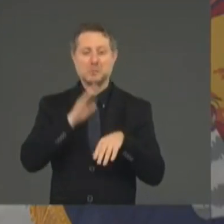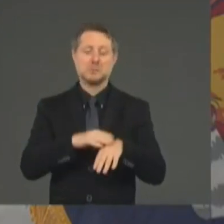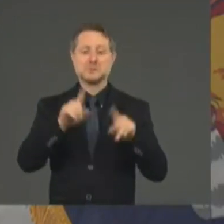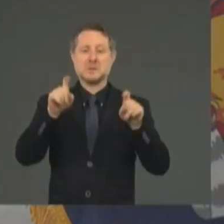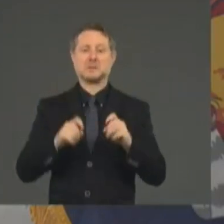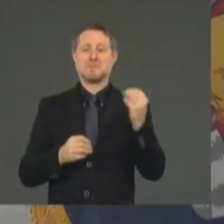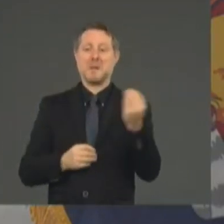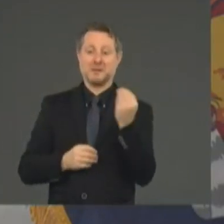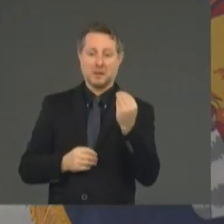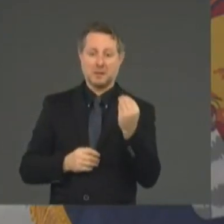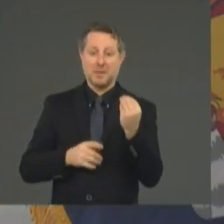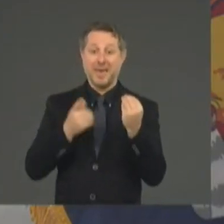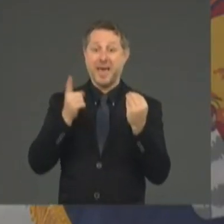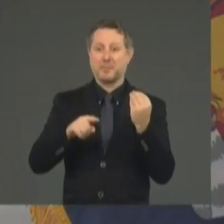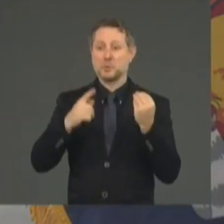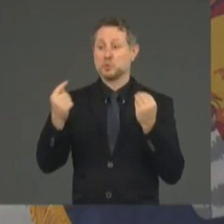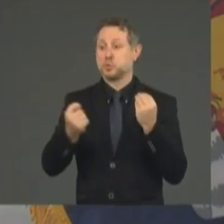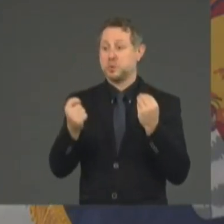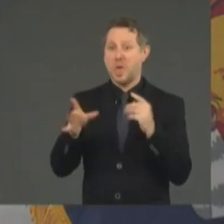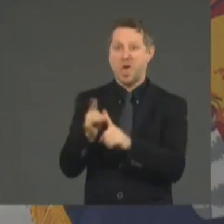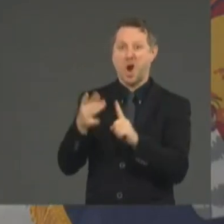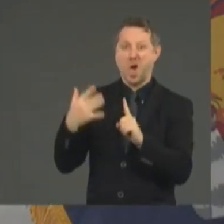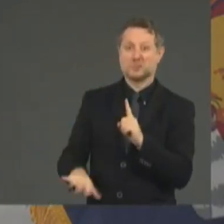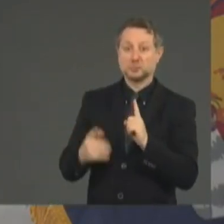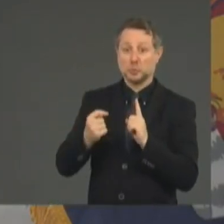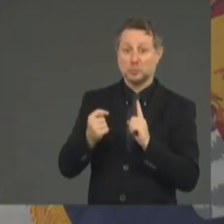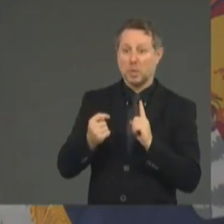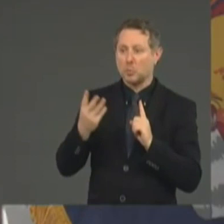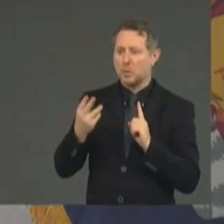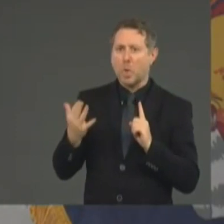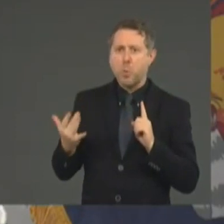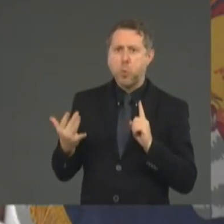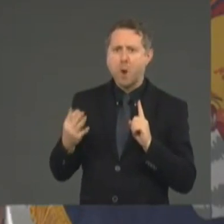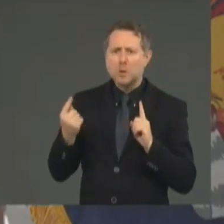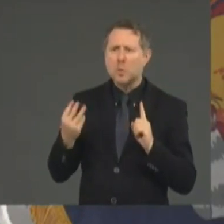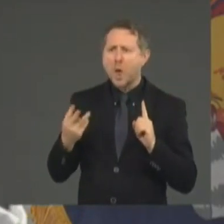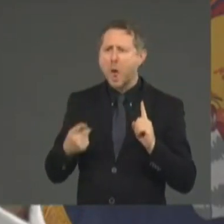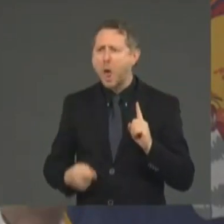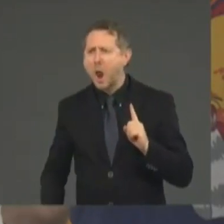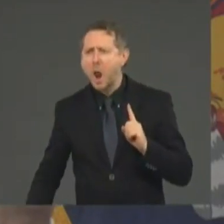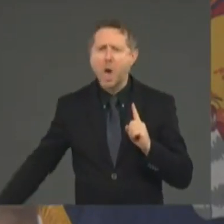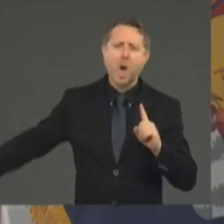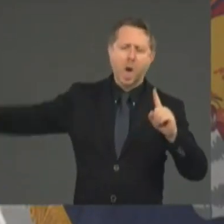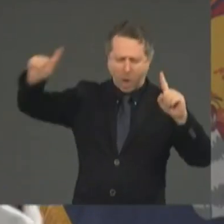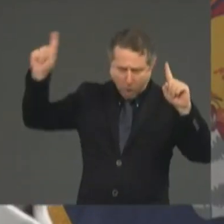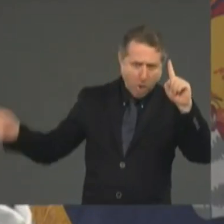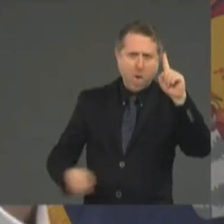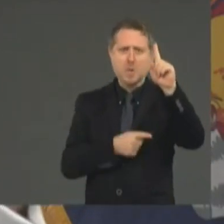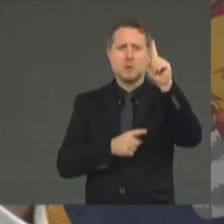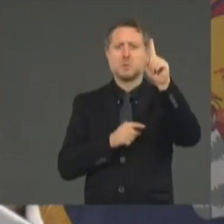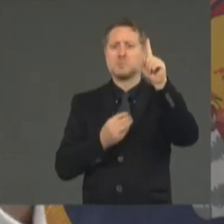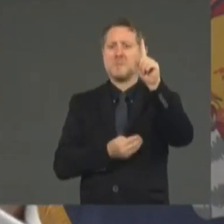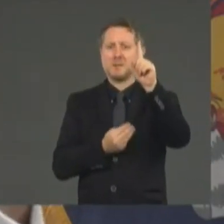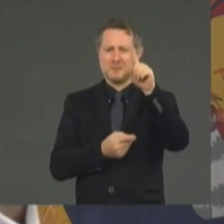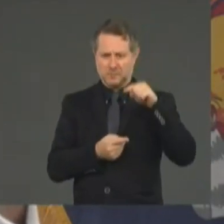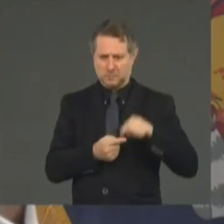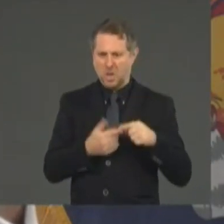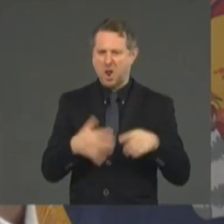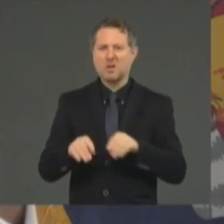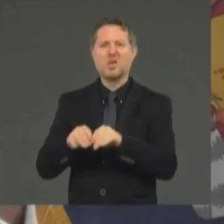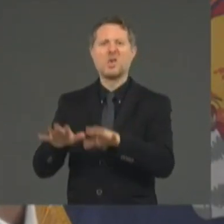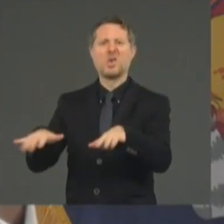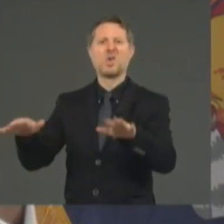infected on Tuesday. So Tuesday, Wednesday, Thursday, Friday, Saturday, Sunday, you spread that